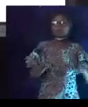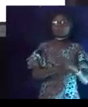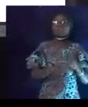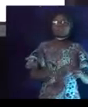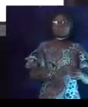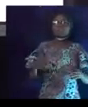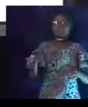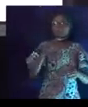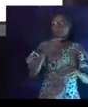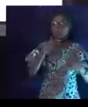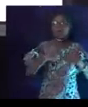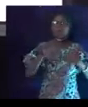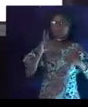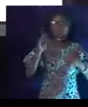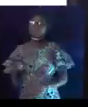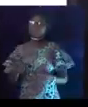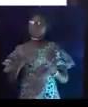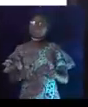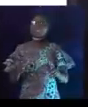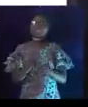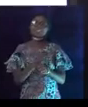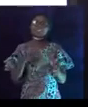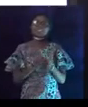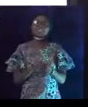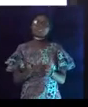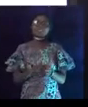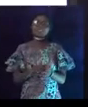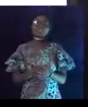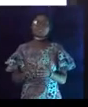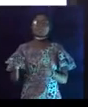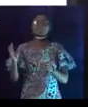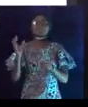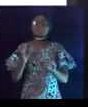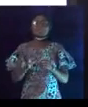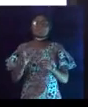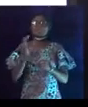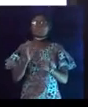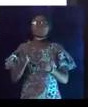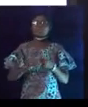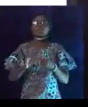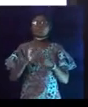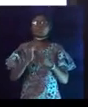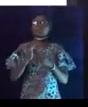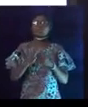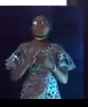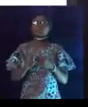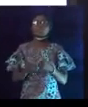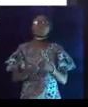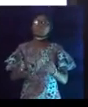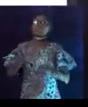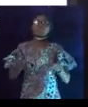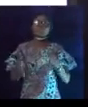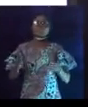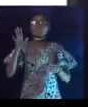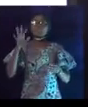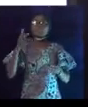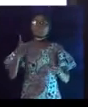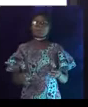one. Fahrenheit back to Celsius, shed off the 32, then you need to scale it down